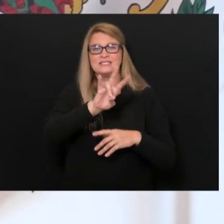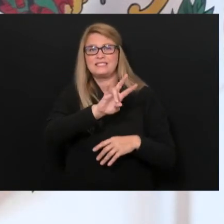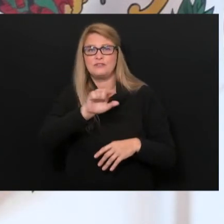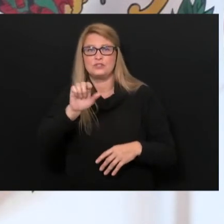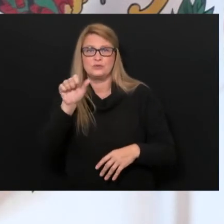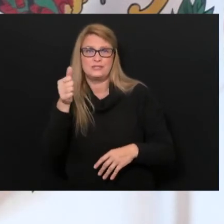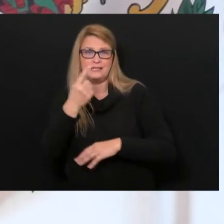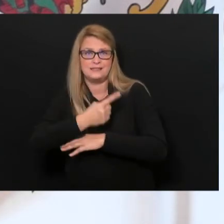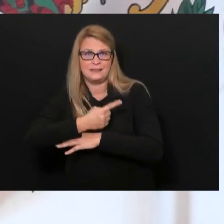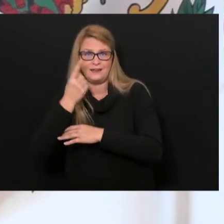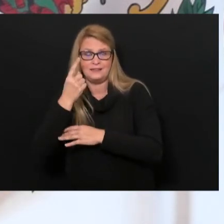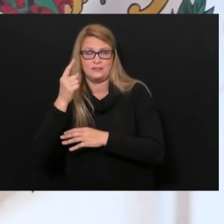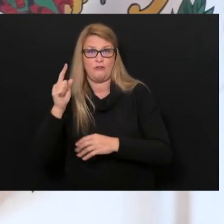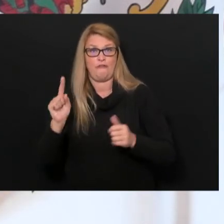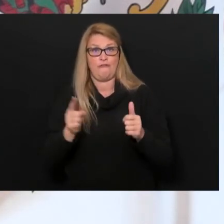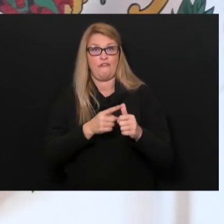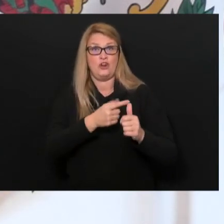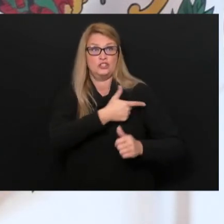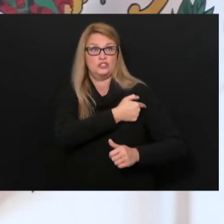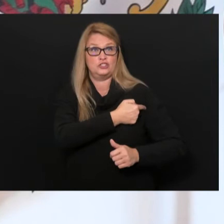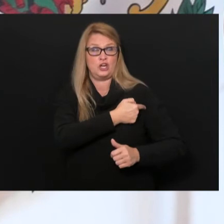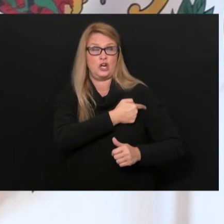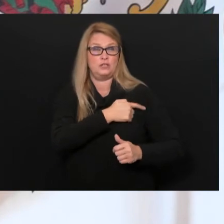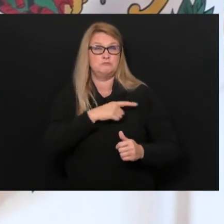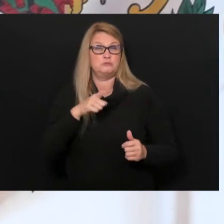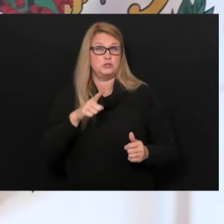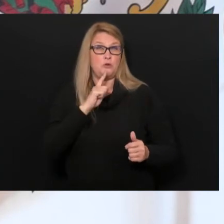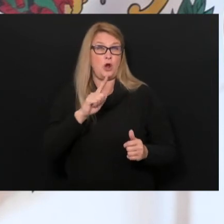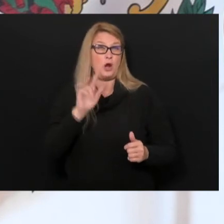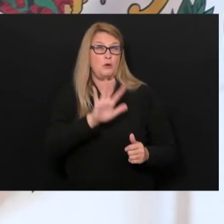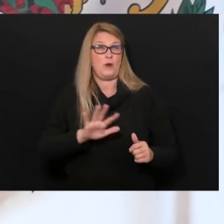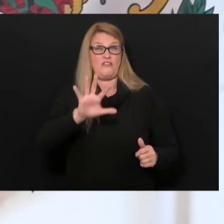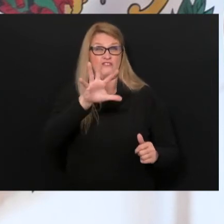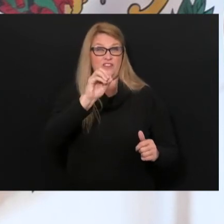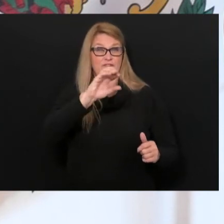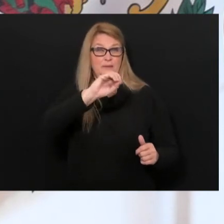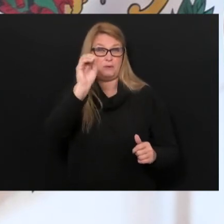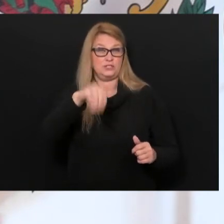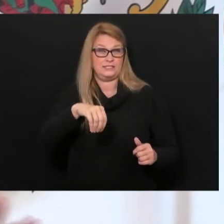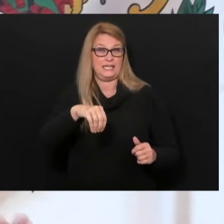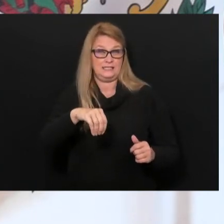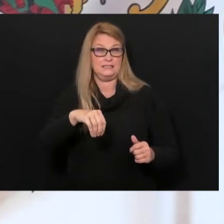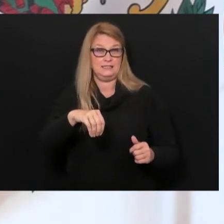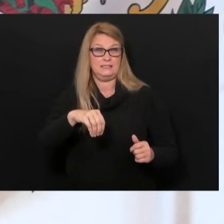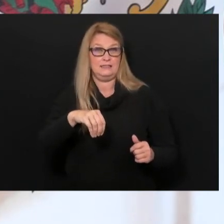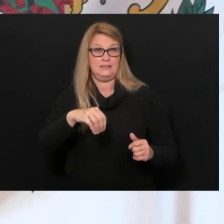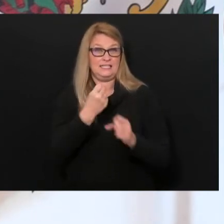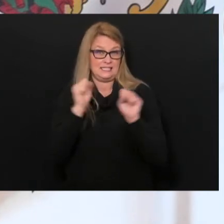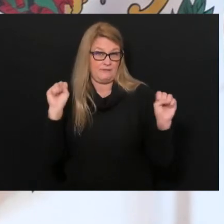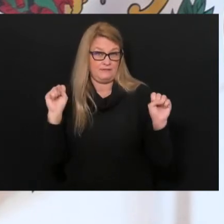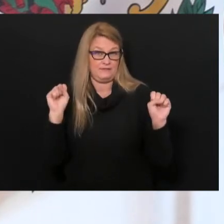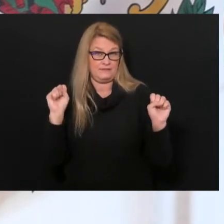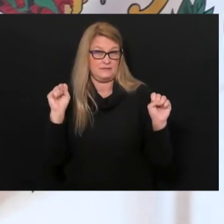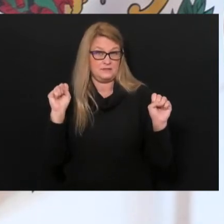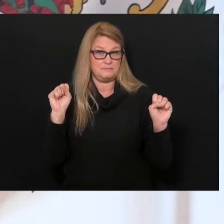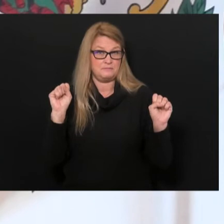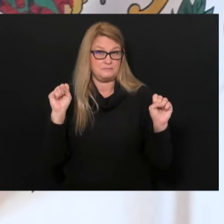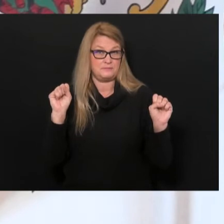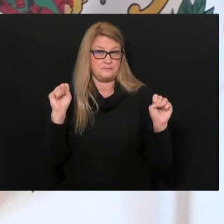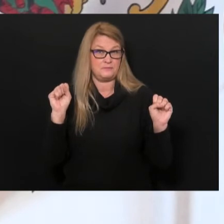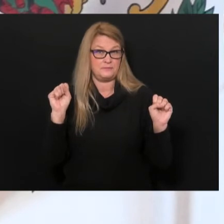first shot, you're cleared up to about 50% coverage. And so, in other